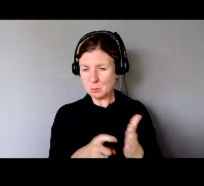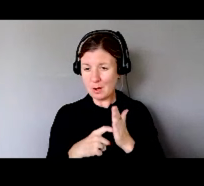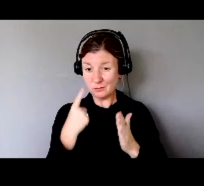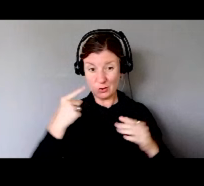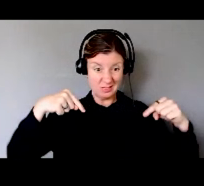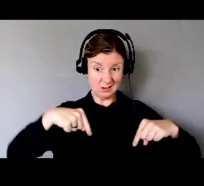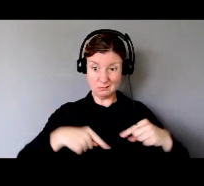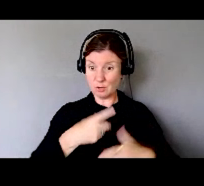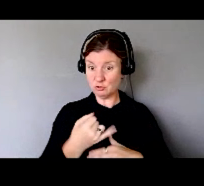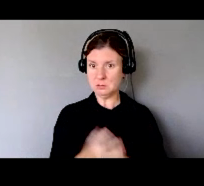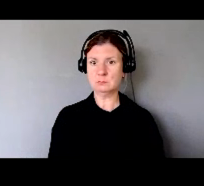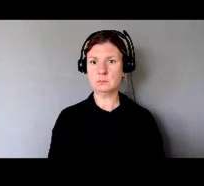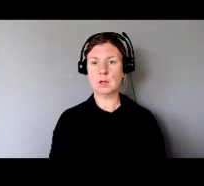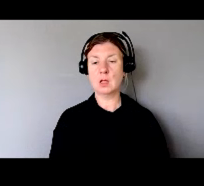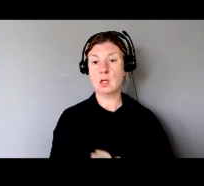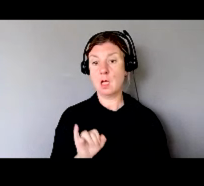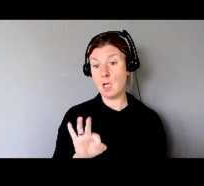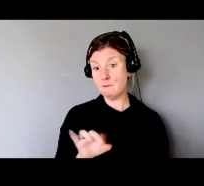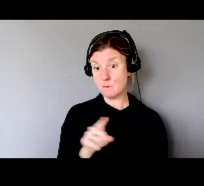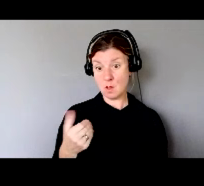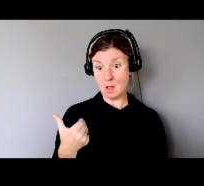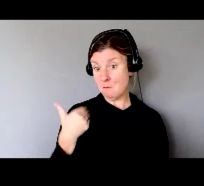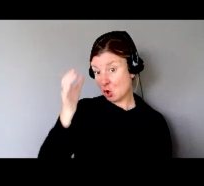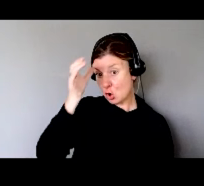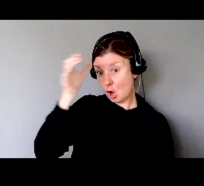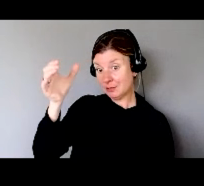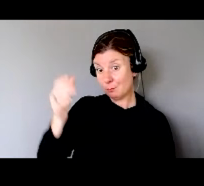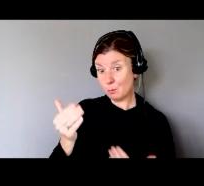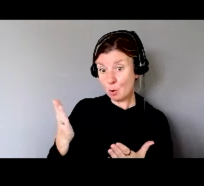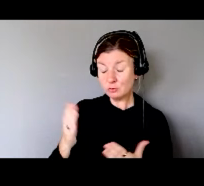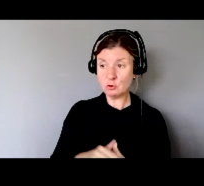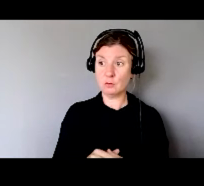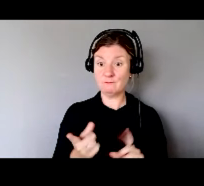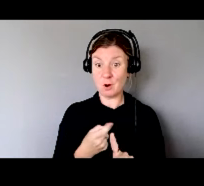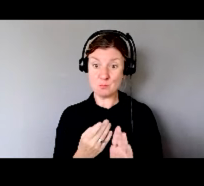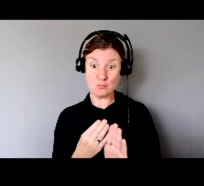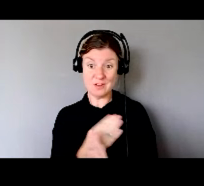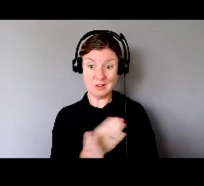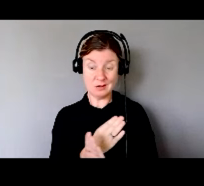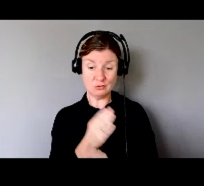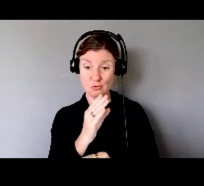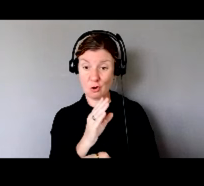not submit any concept proposals, previous works only.